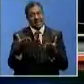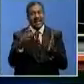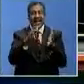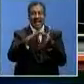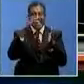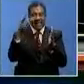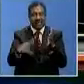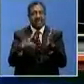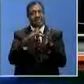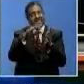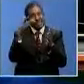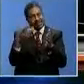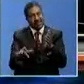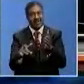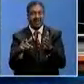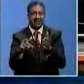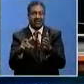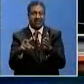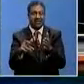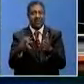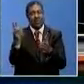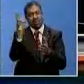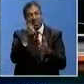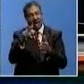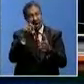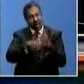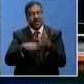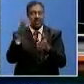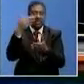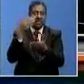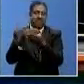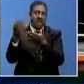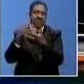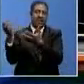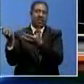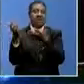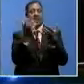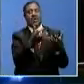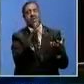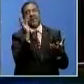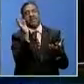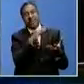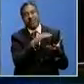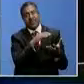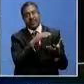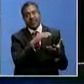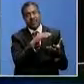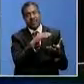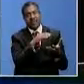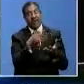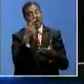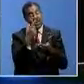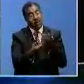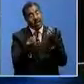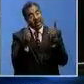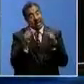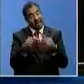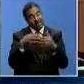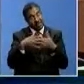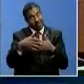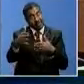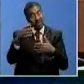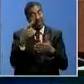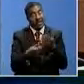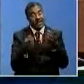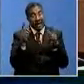dollar cost. And therefore, what will happen, what should happen is,